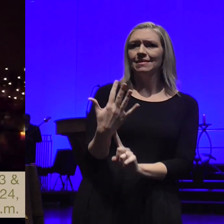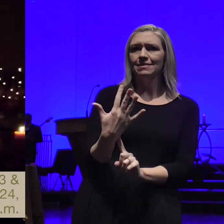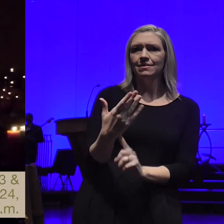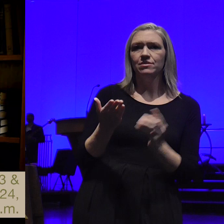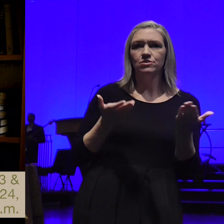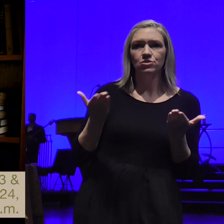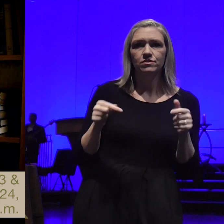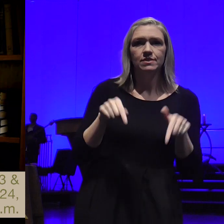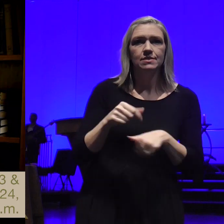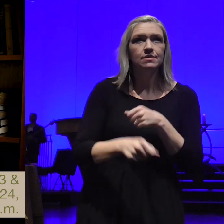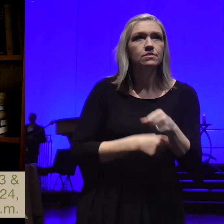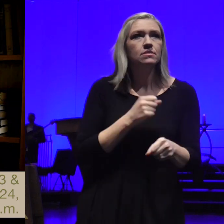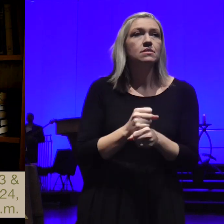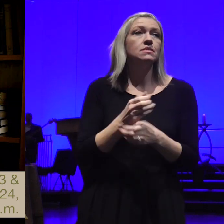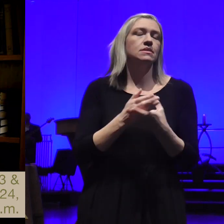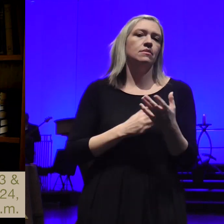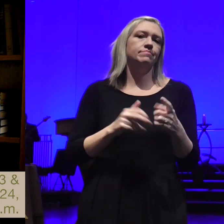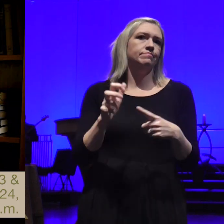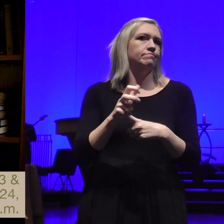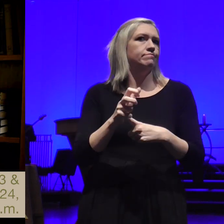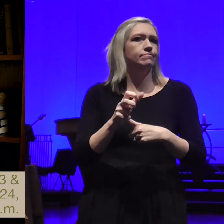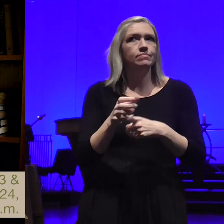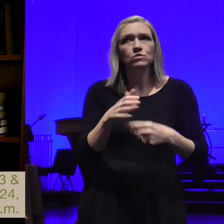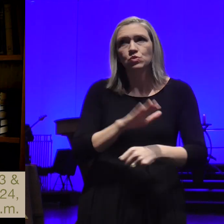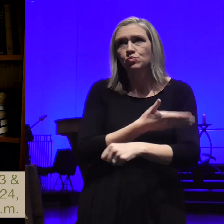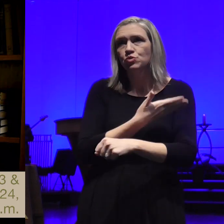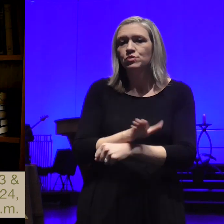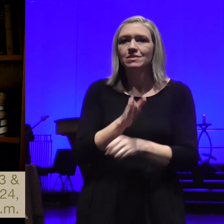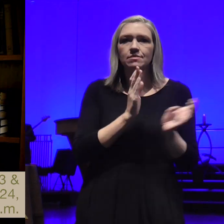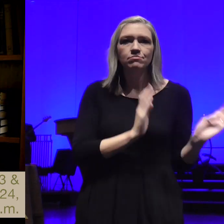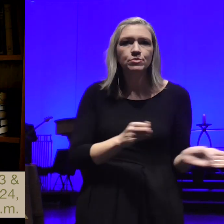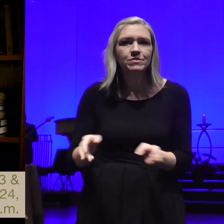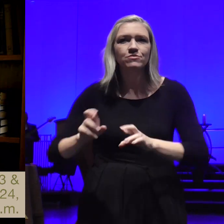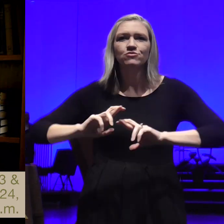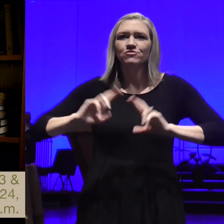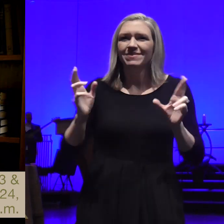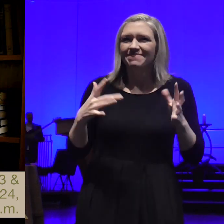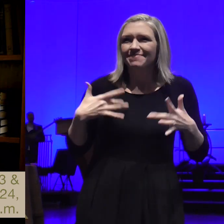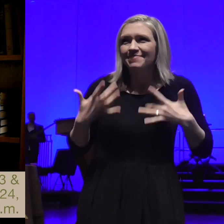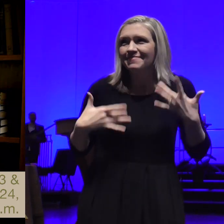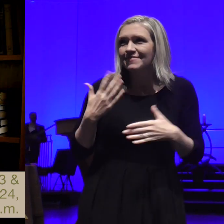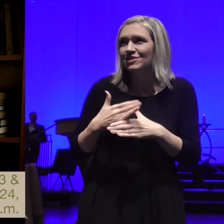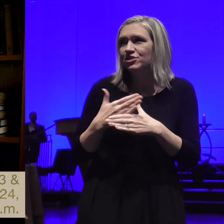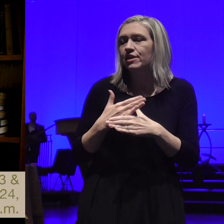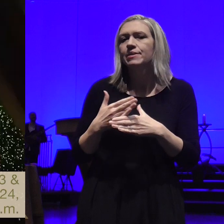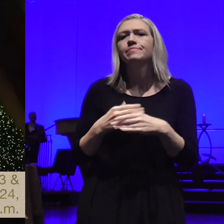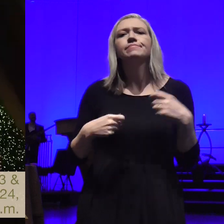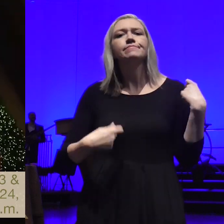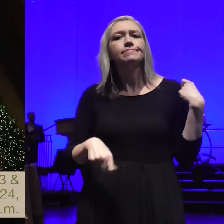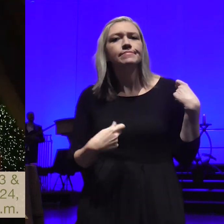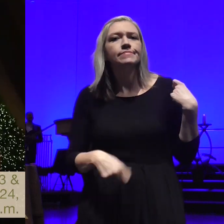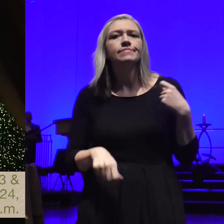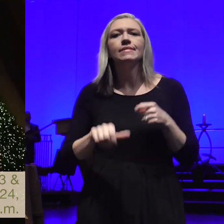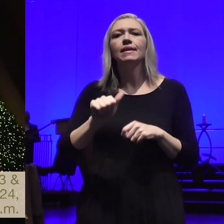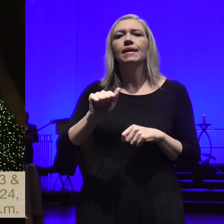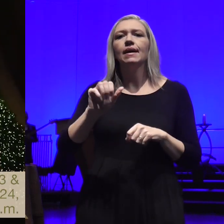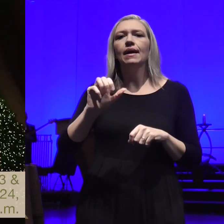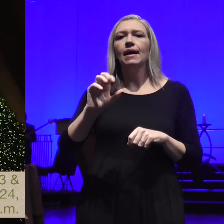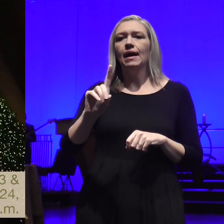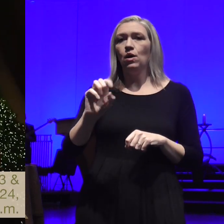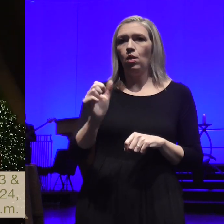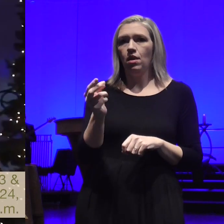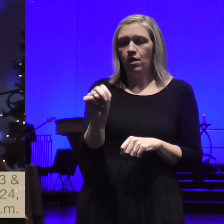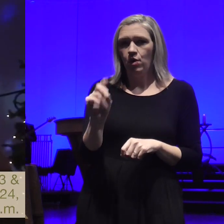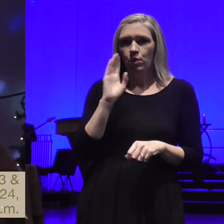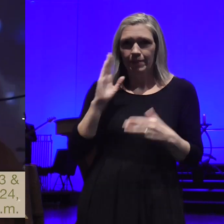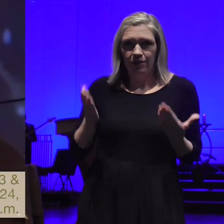year. We have some fantastic music planned and we're very excited to share it with you. Acoustic Eidolon will be here. We